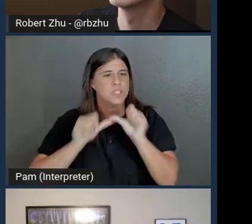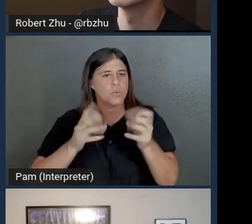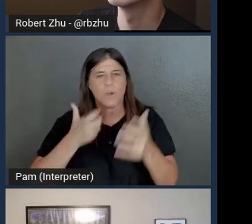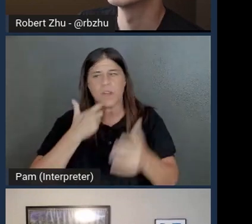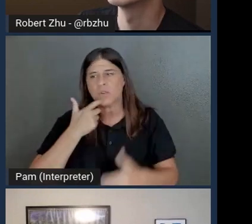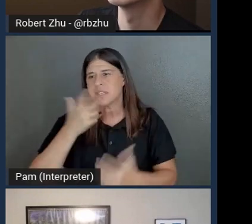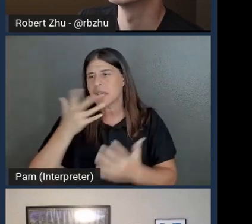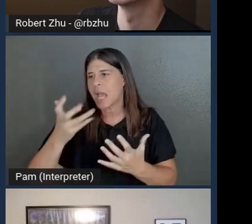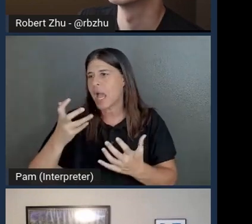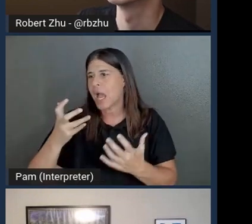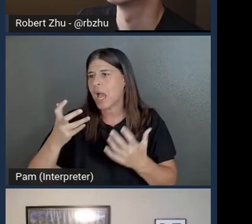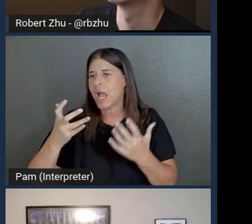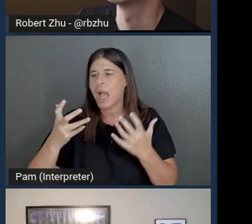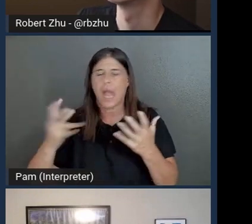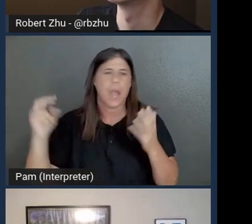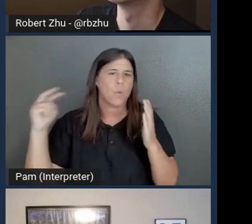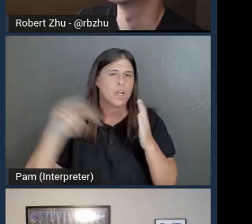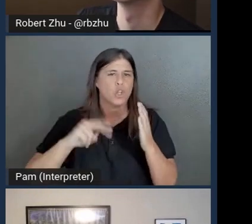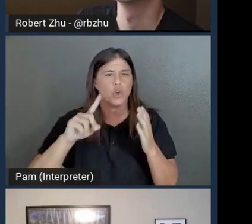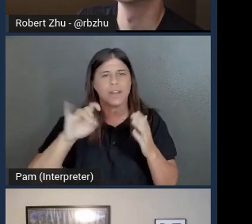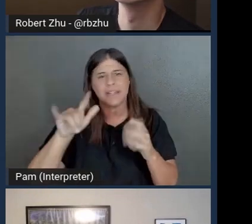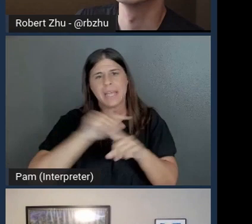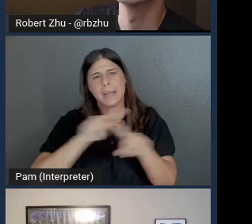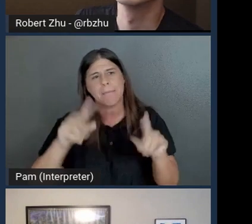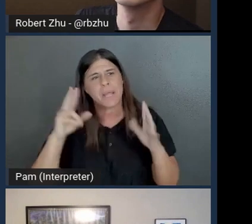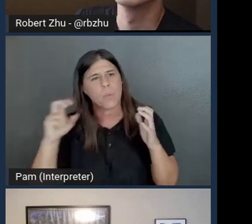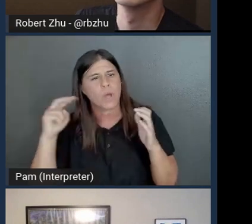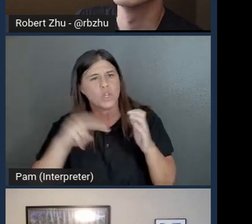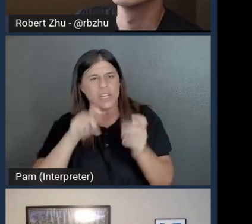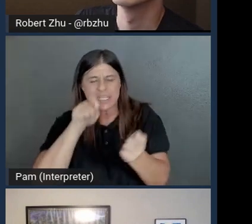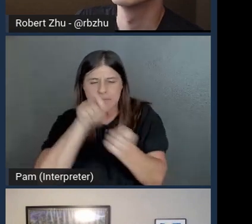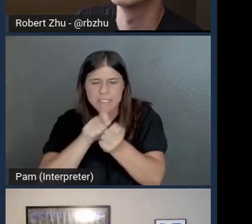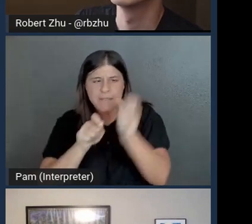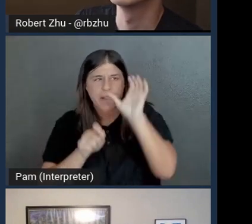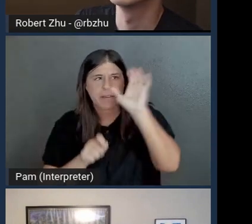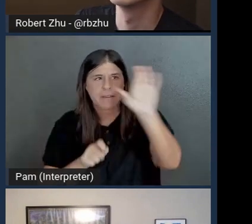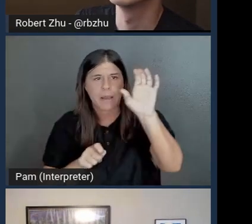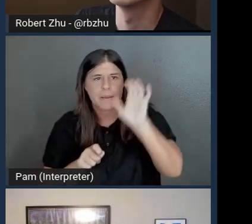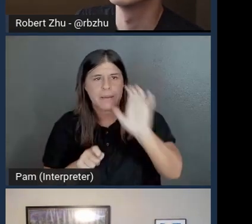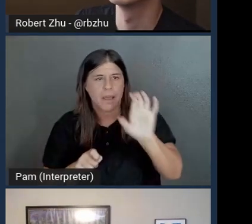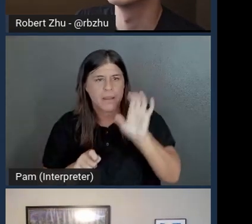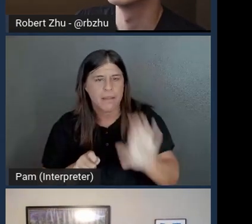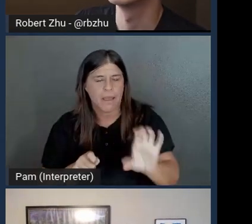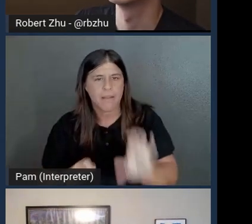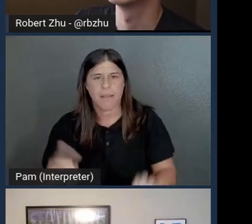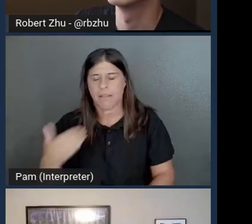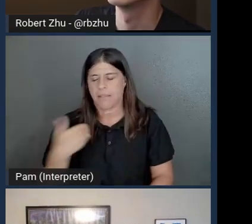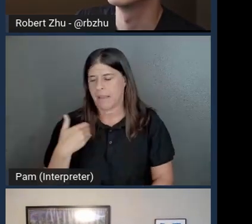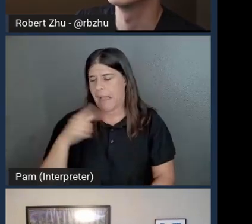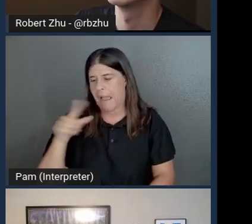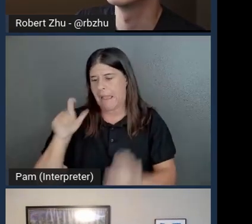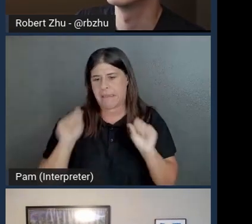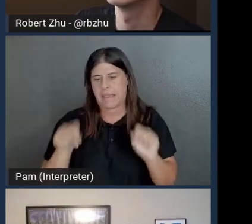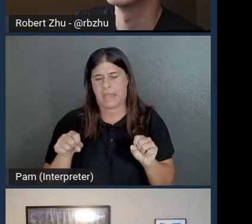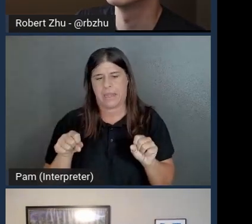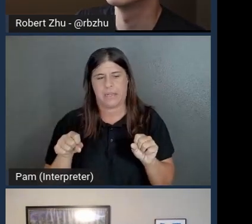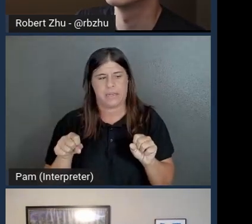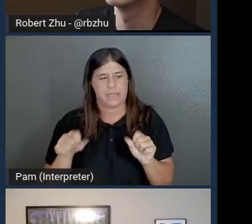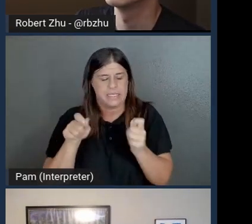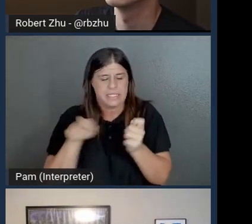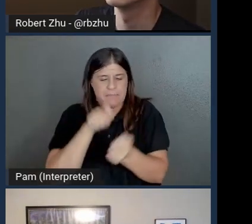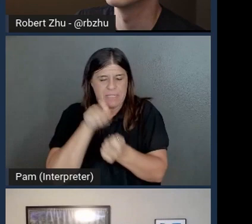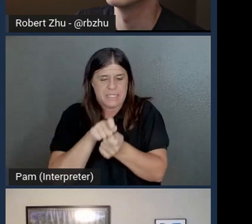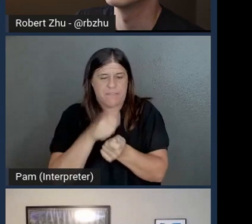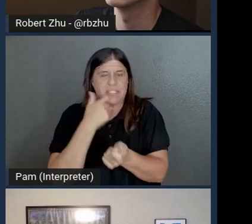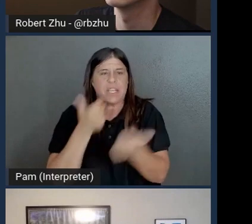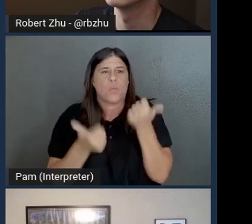look at this data, but I want to look at it in this very specific way where I have, where I'm able to specify which